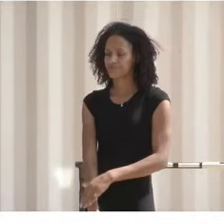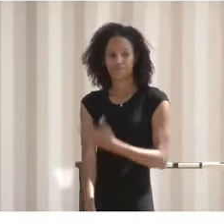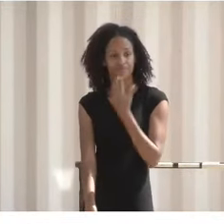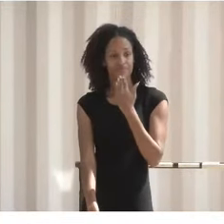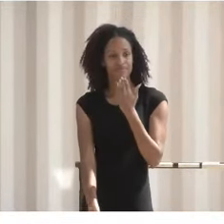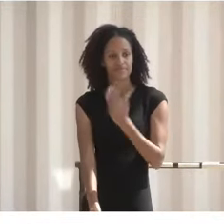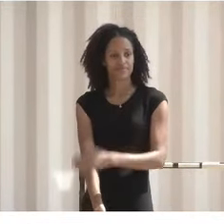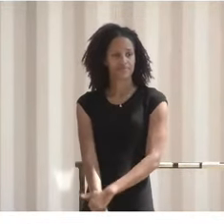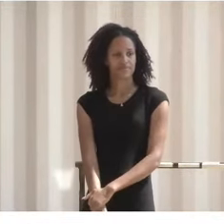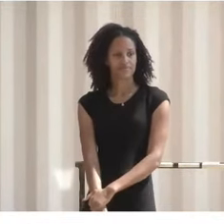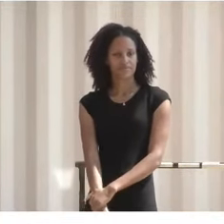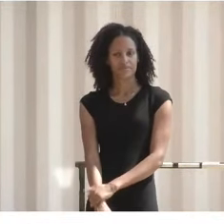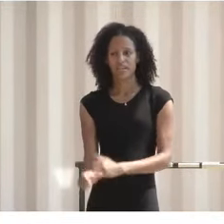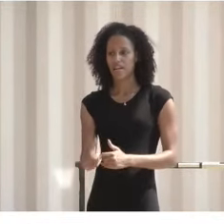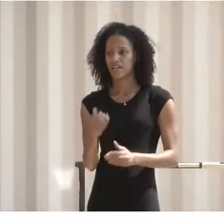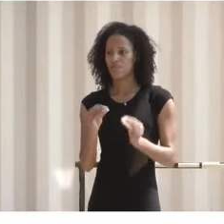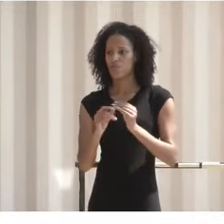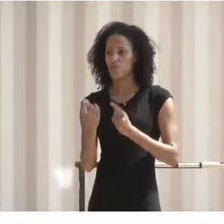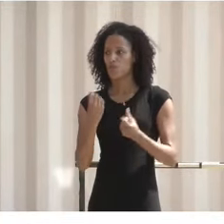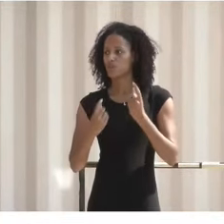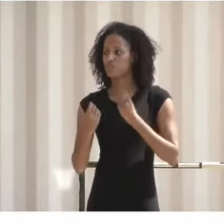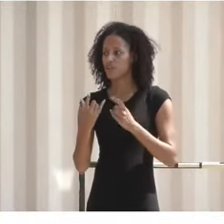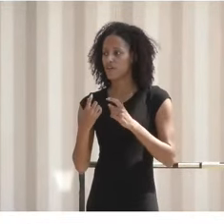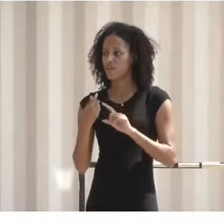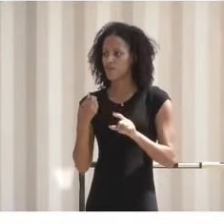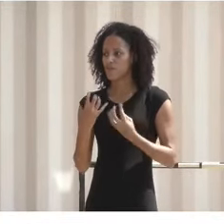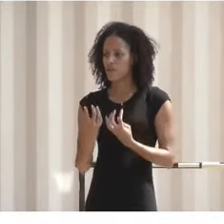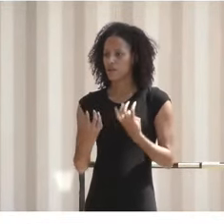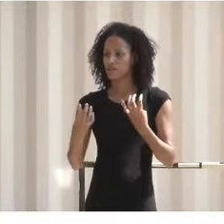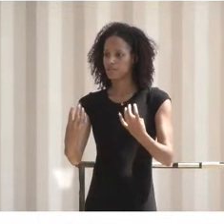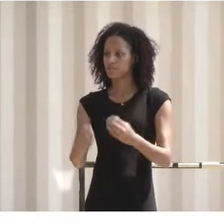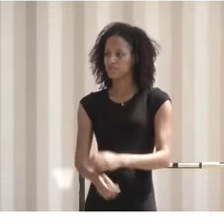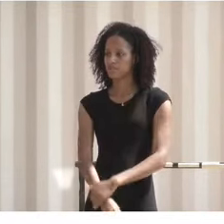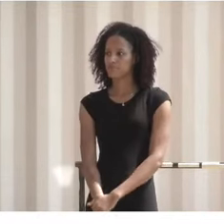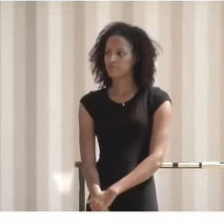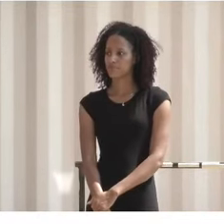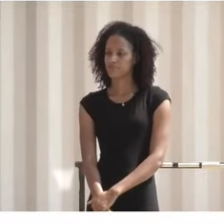Thank you. Are there any more questions from the audience?